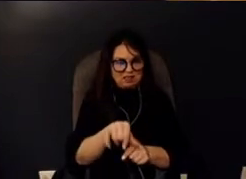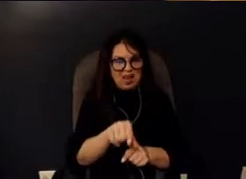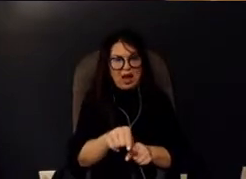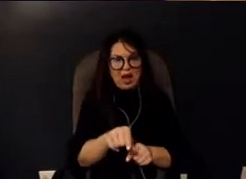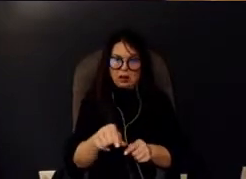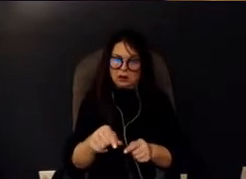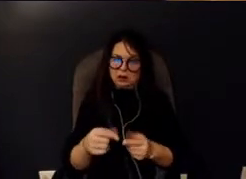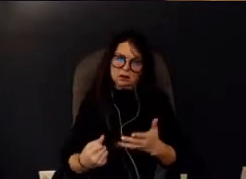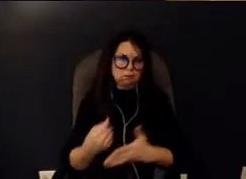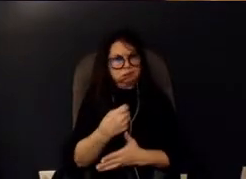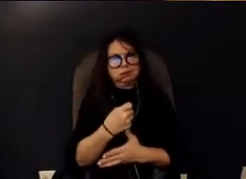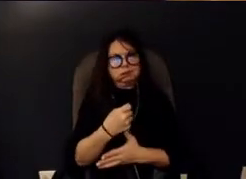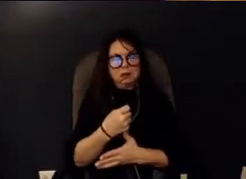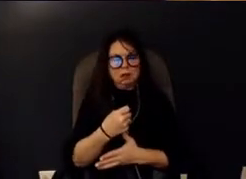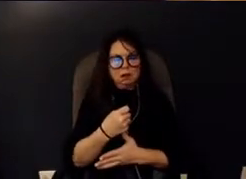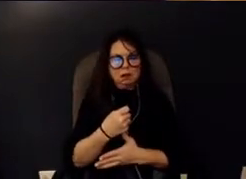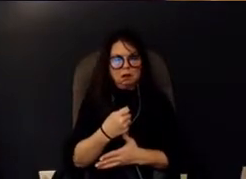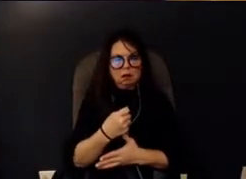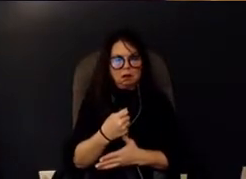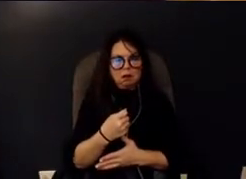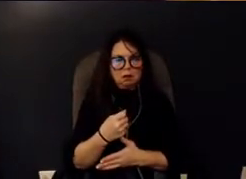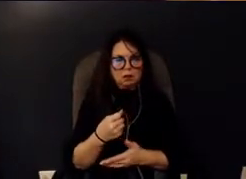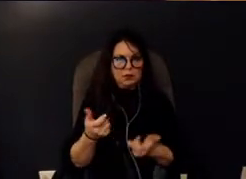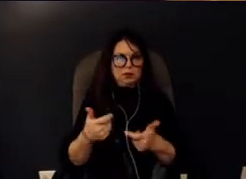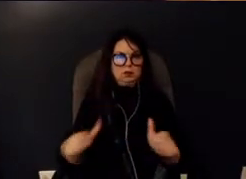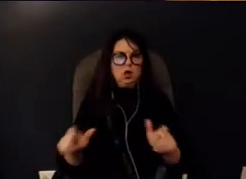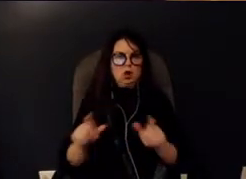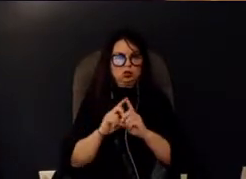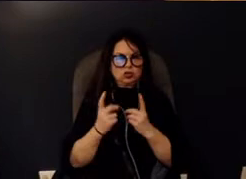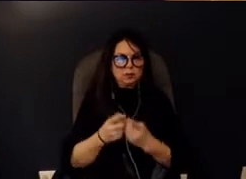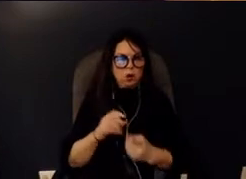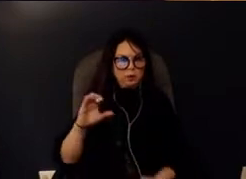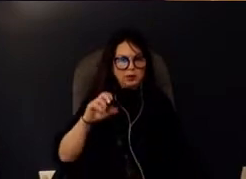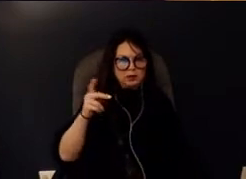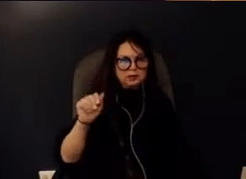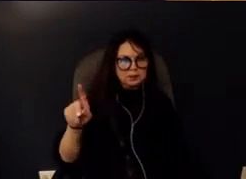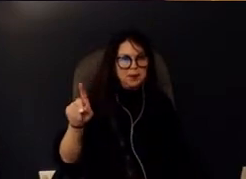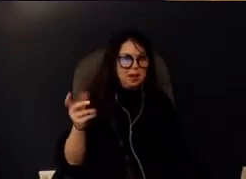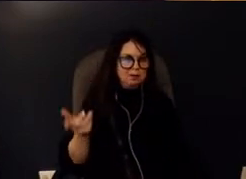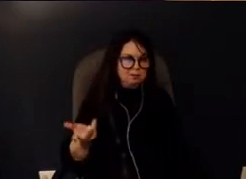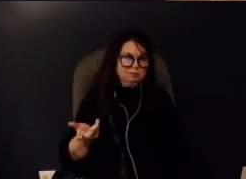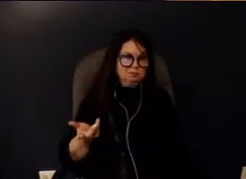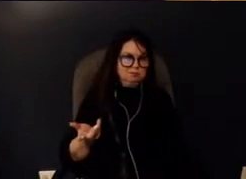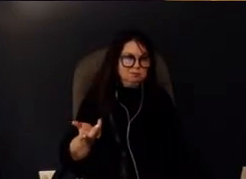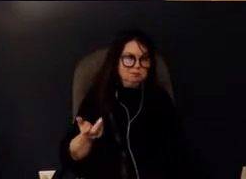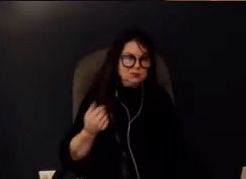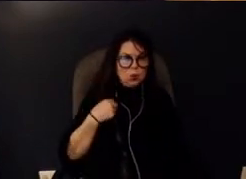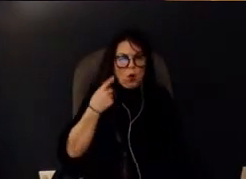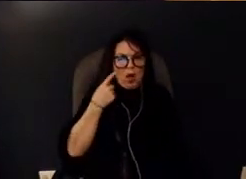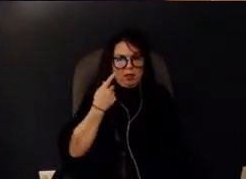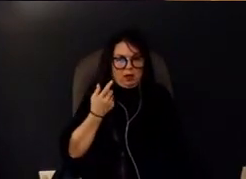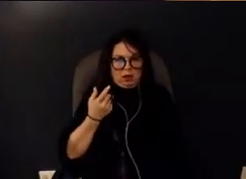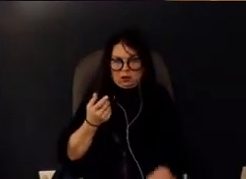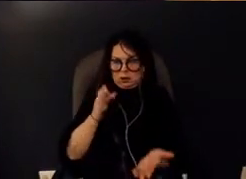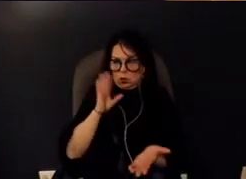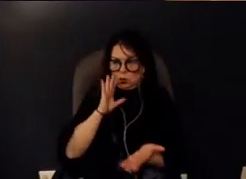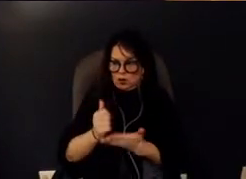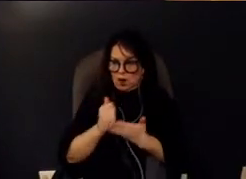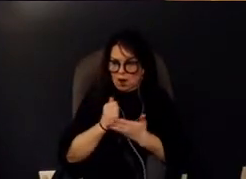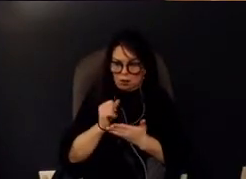fairly large department, CPED. So I think that would just be helpful as colleagues are thinking through this.